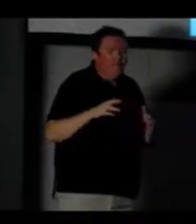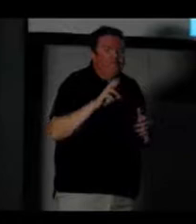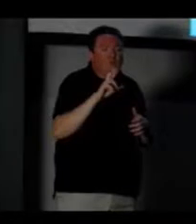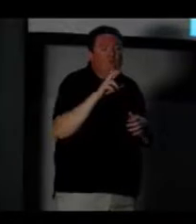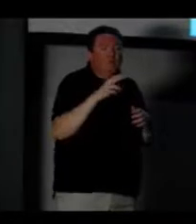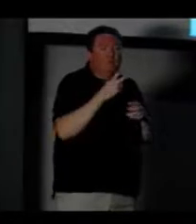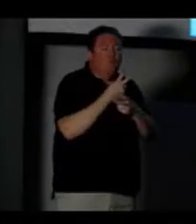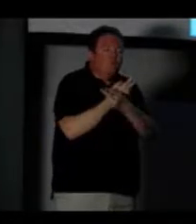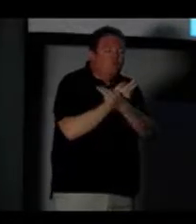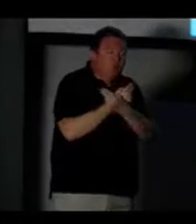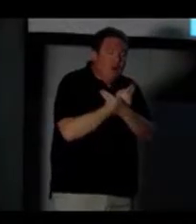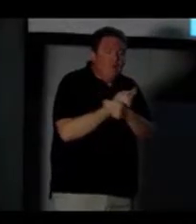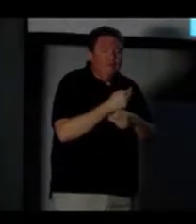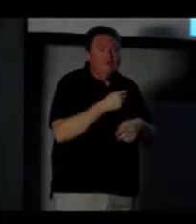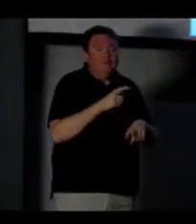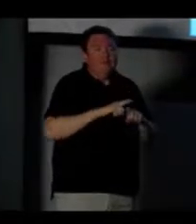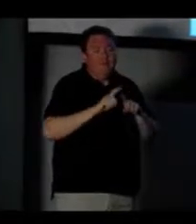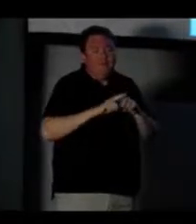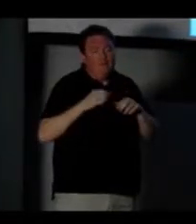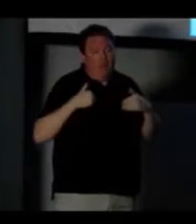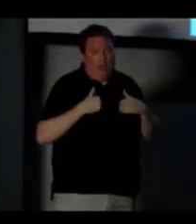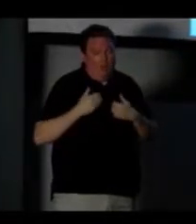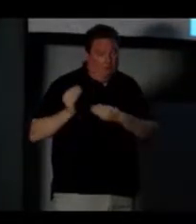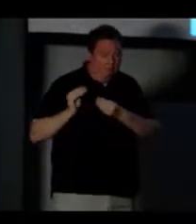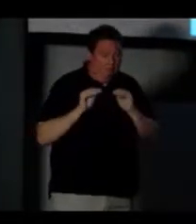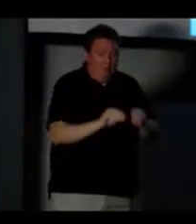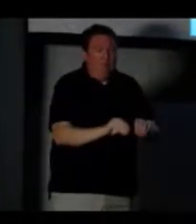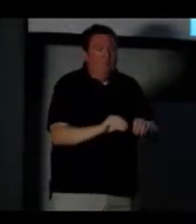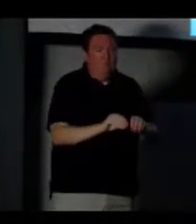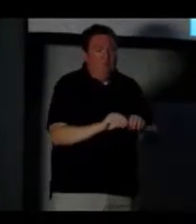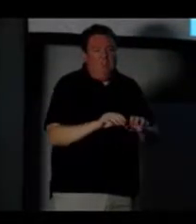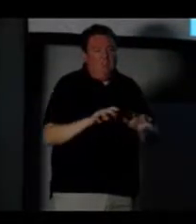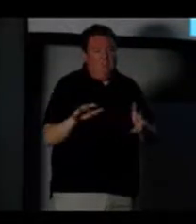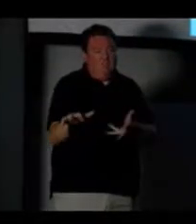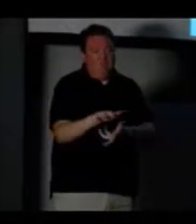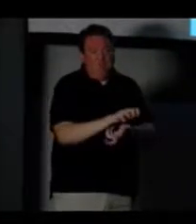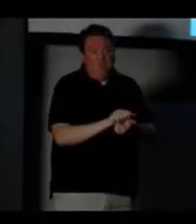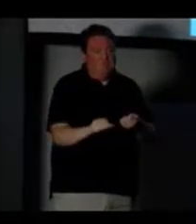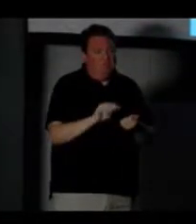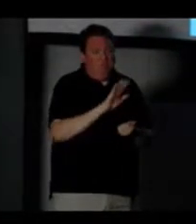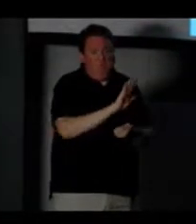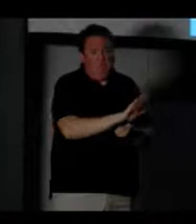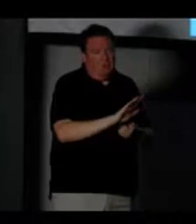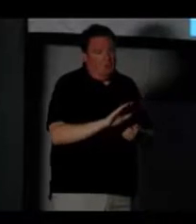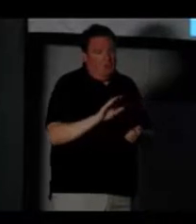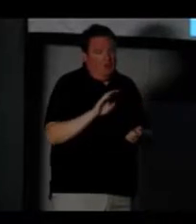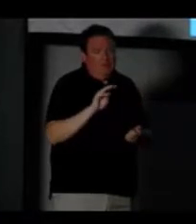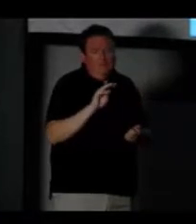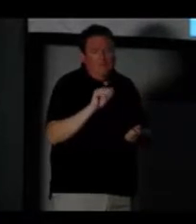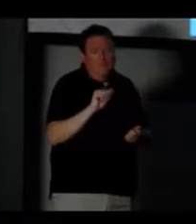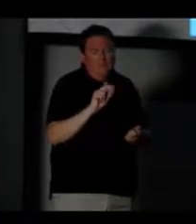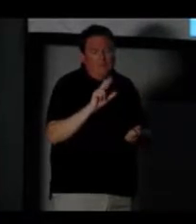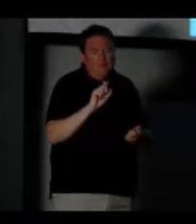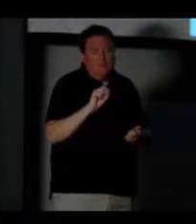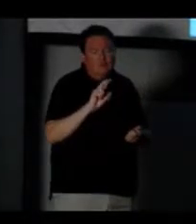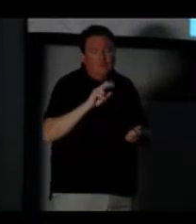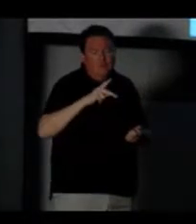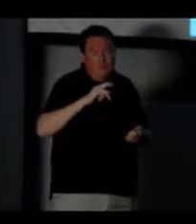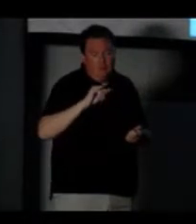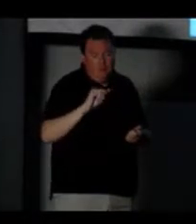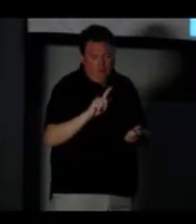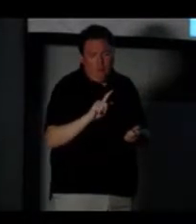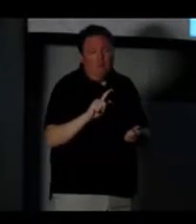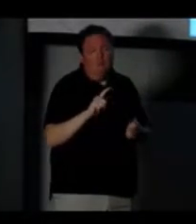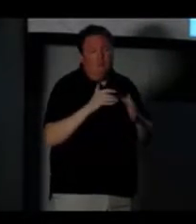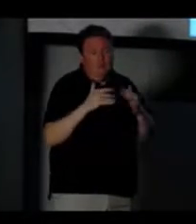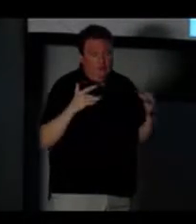rabbits and predators and so on, decimating much of their marsupial diversity. See Southern Africa and so on. You